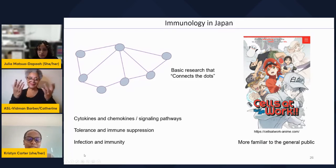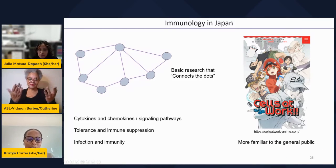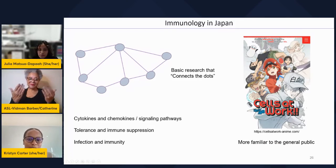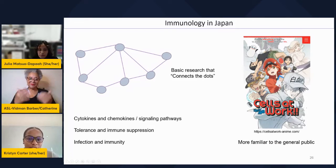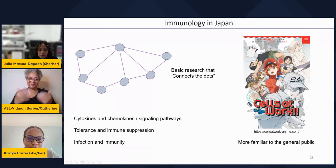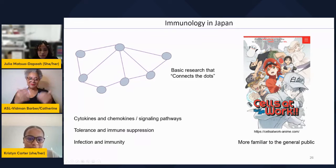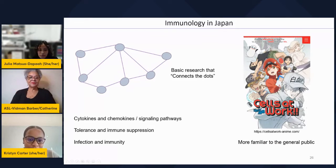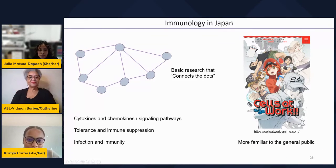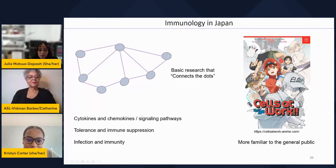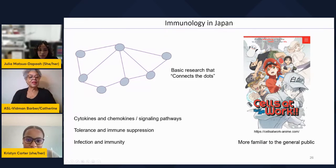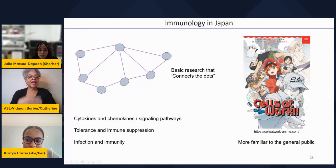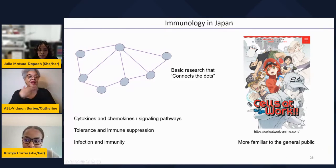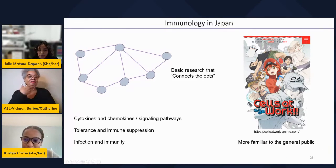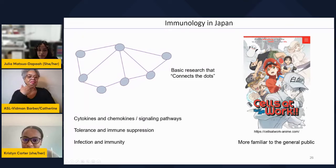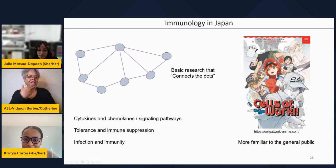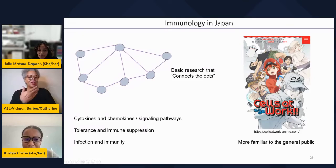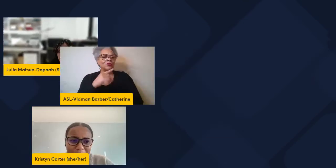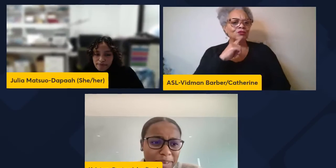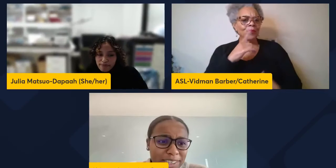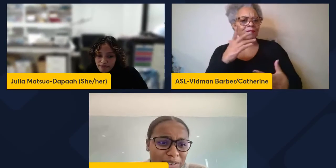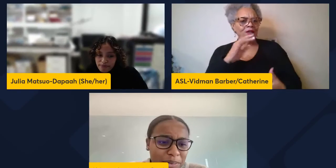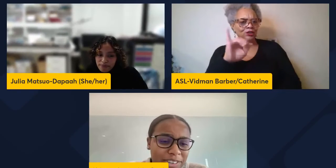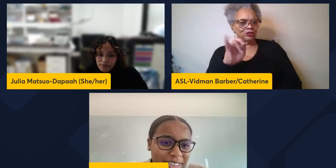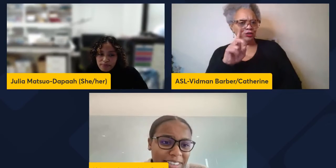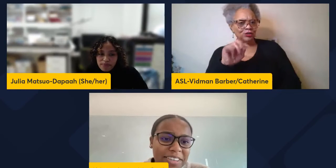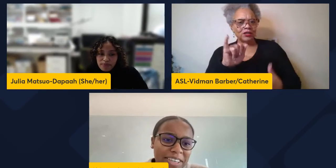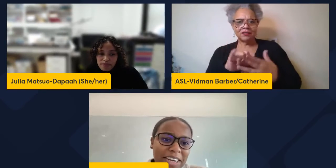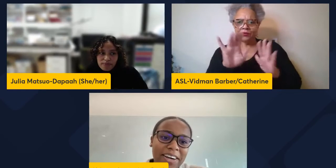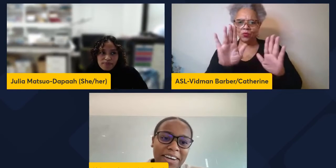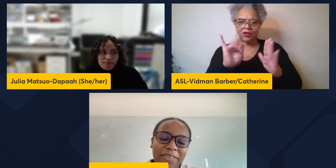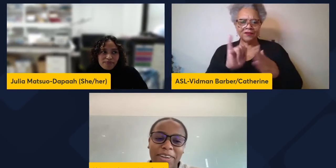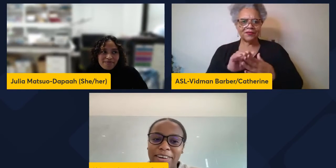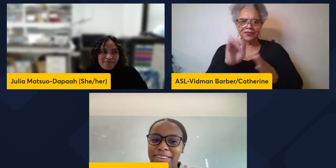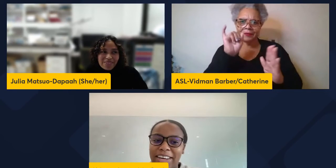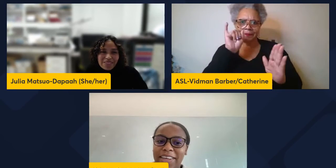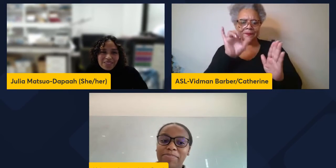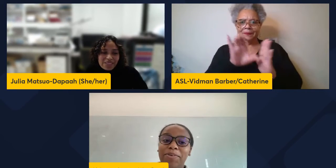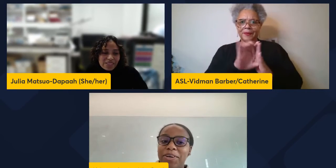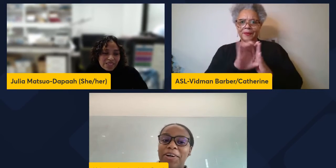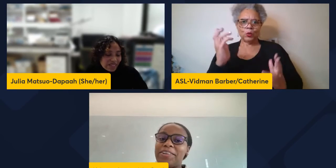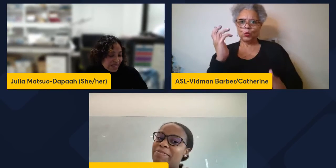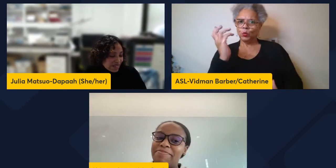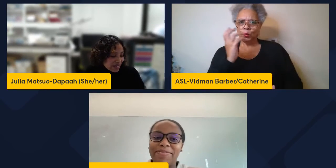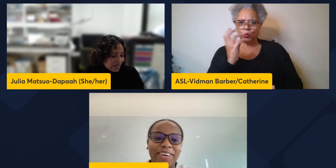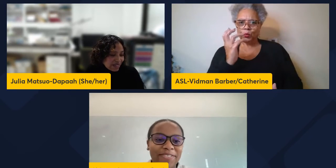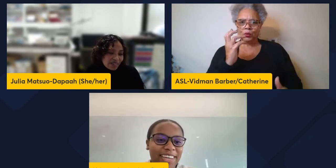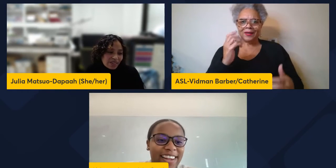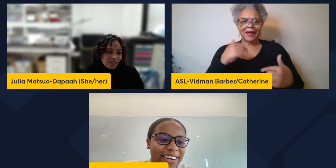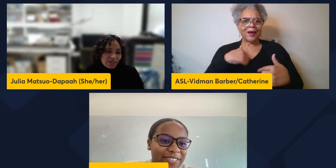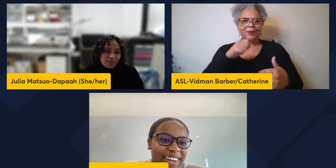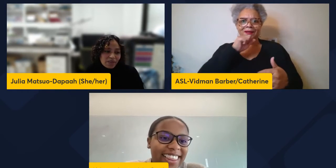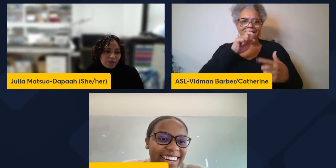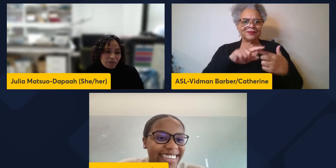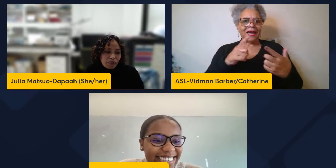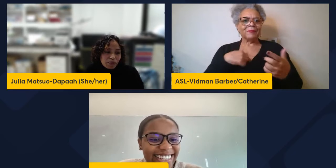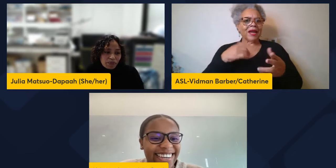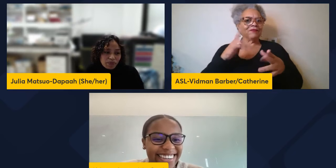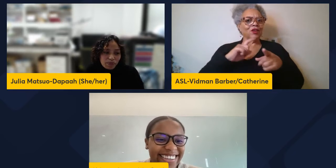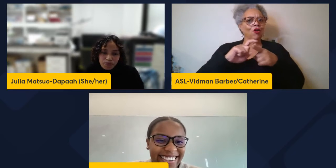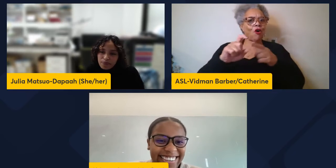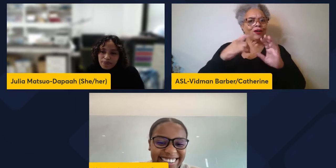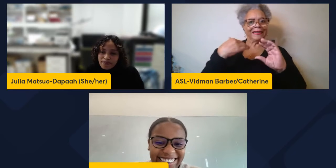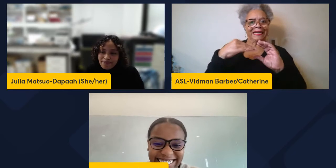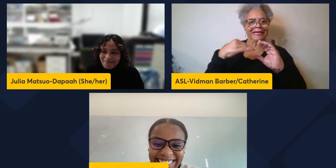Thank you so much, Julia. That was really wonderful. And those images were stunning. I would love to get that protocol. I'll email you later about that.